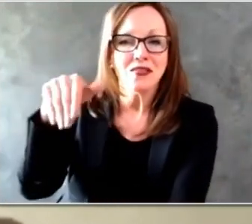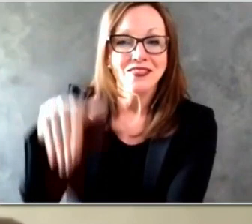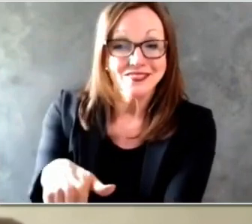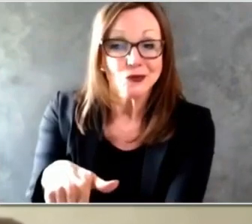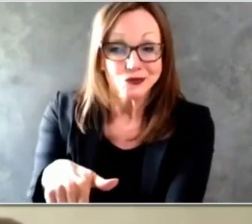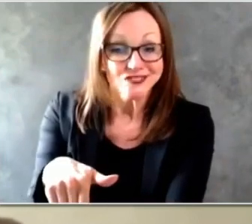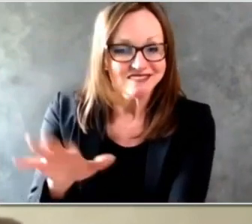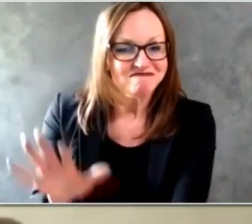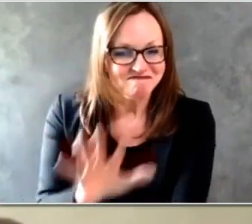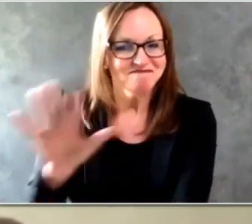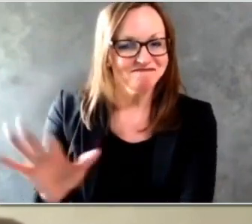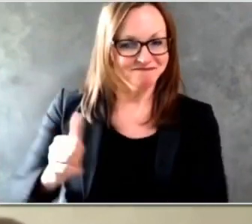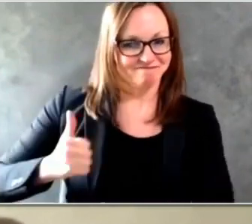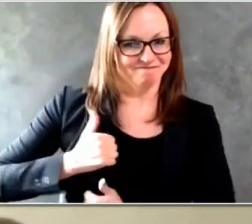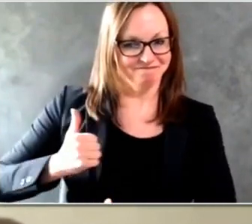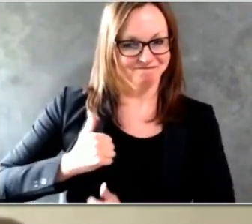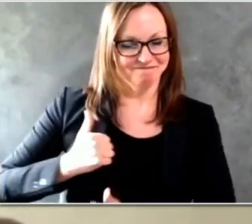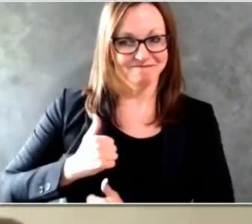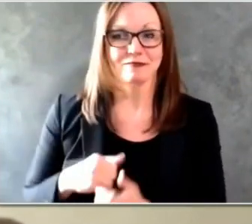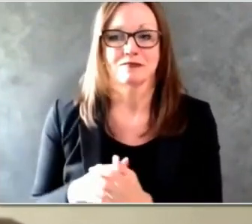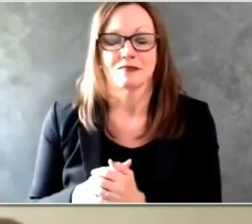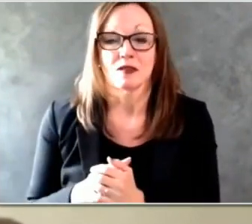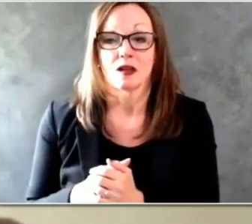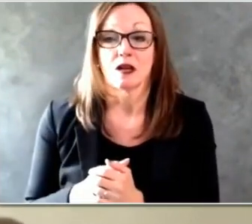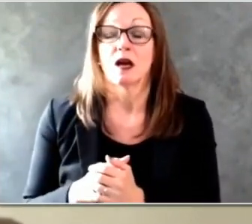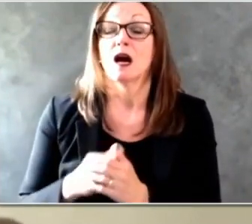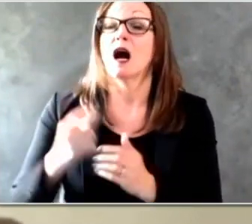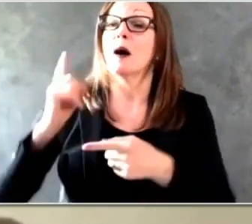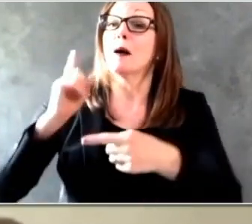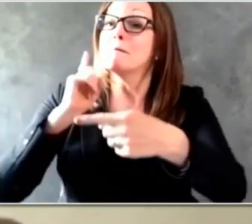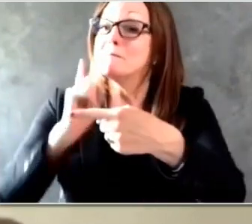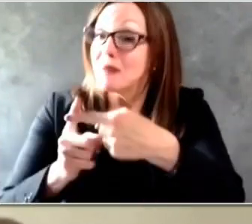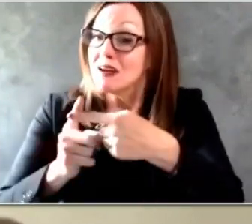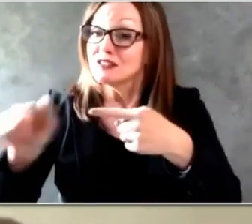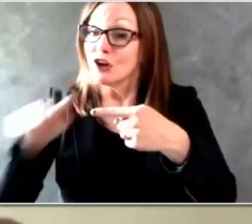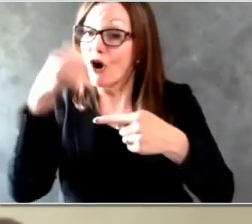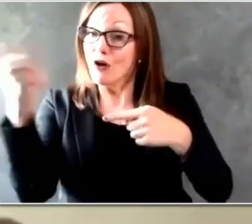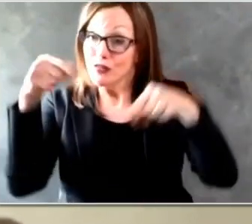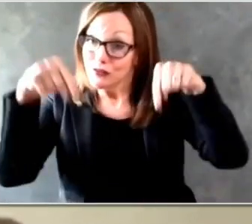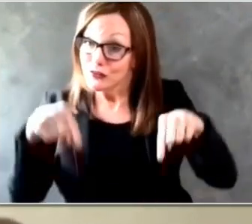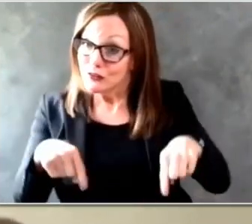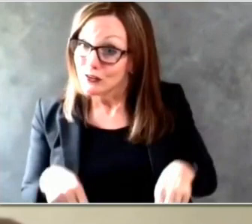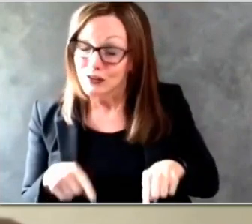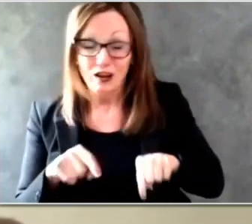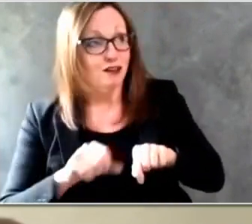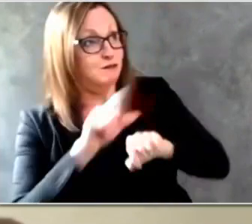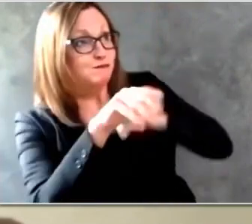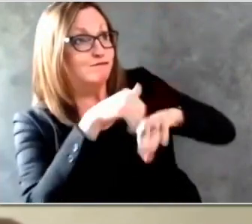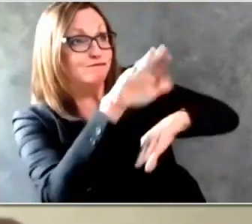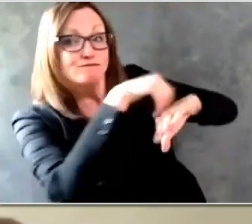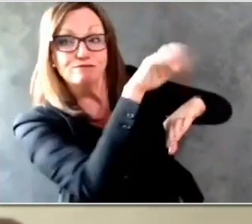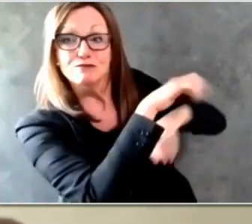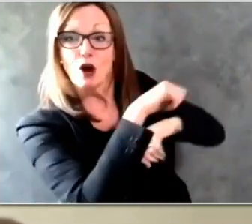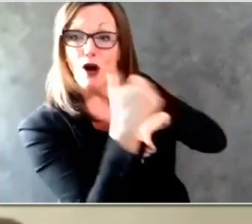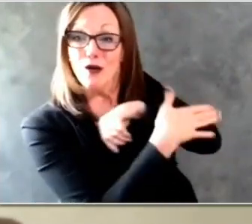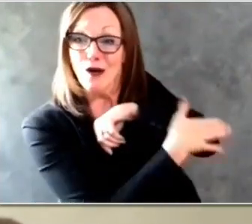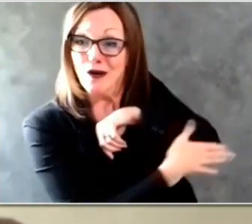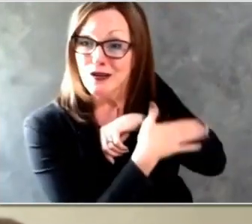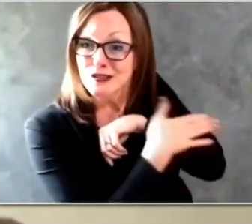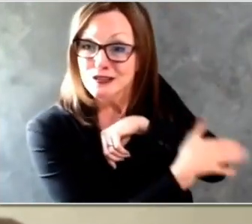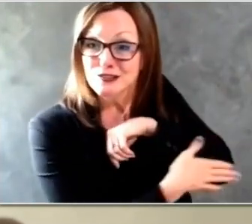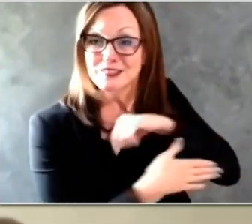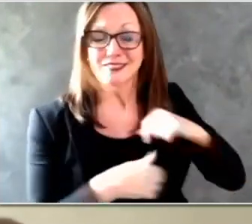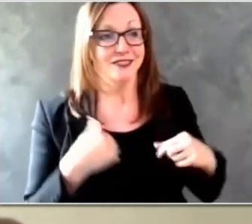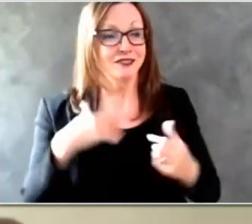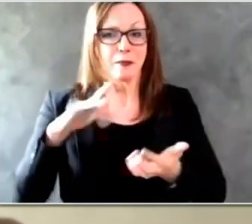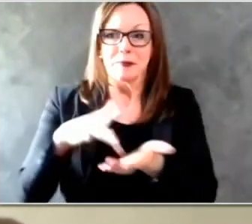have responded and continue to respond. We always stand ready to serve this great state and nation because this is who we